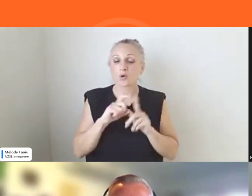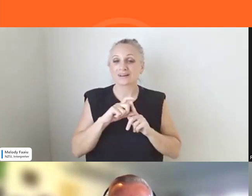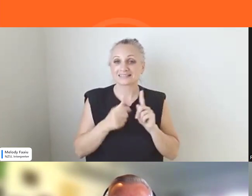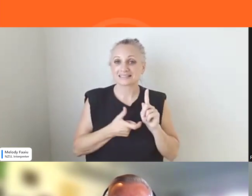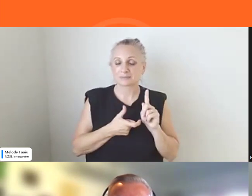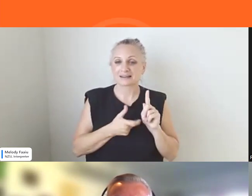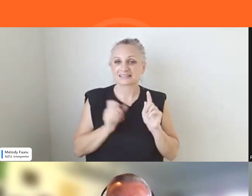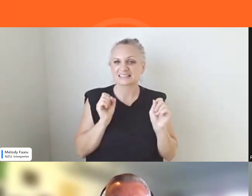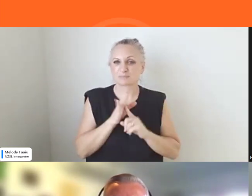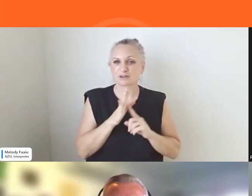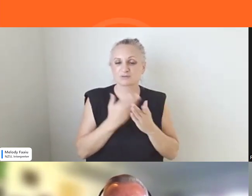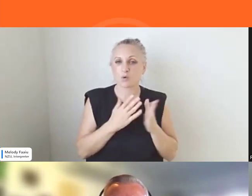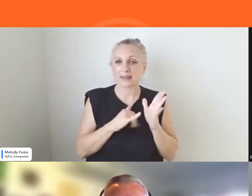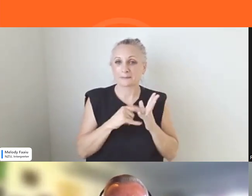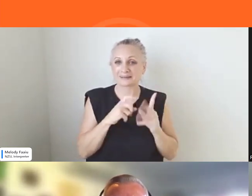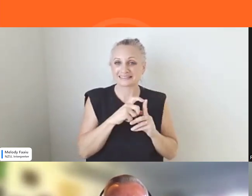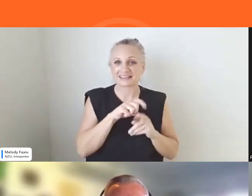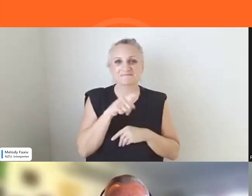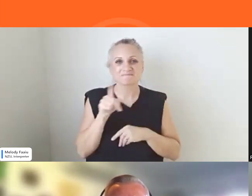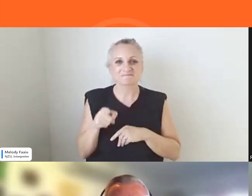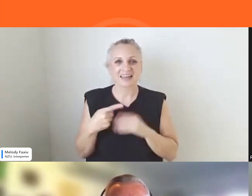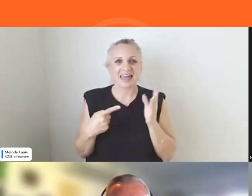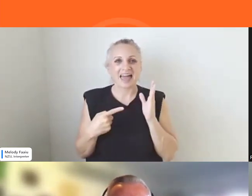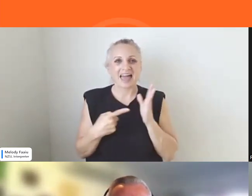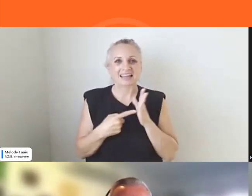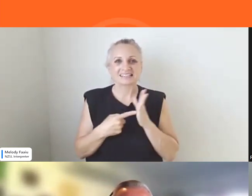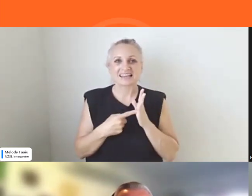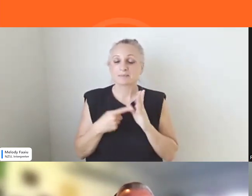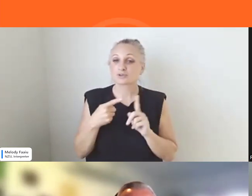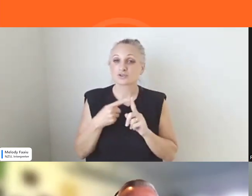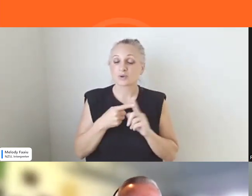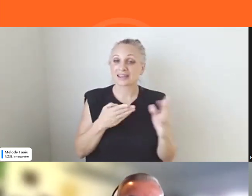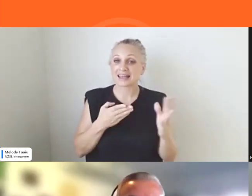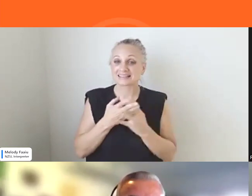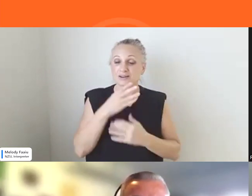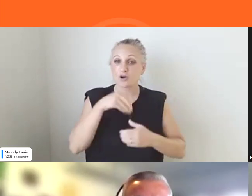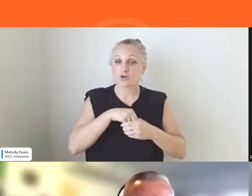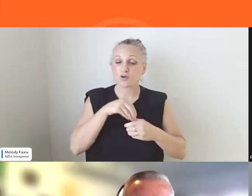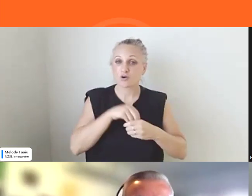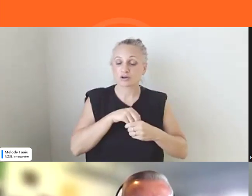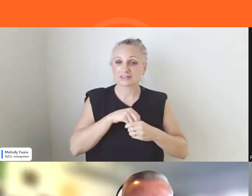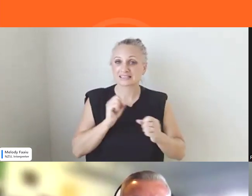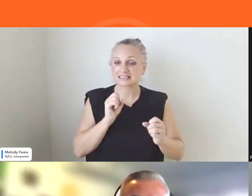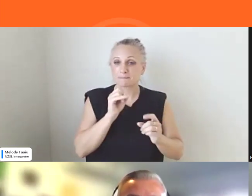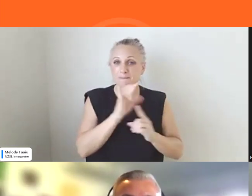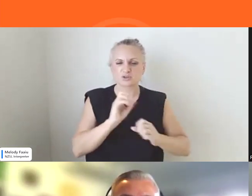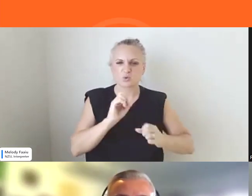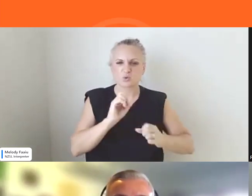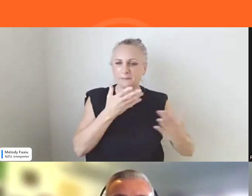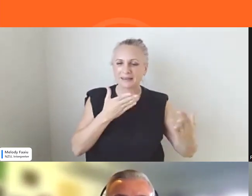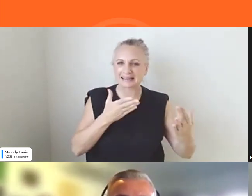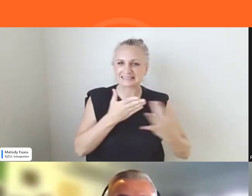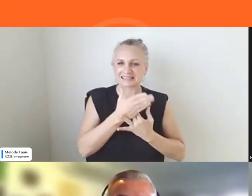Development. And Tamsin Ewing is Accessibility Content Specialist, Web Accessibility Initiative for the World Wide